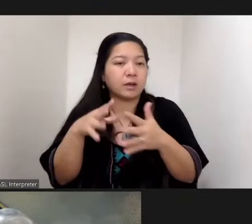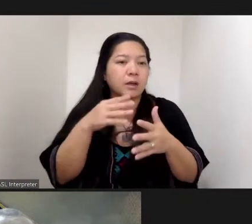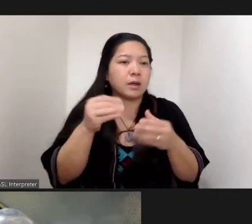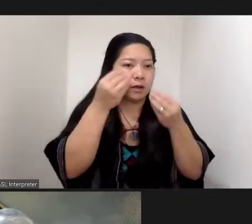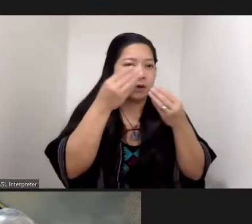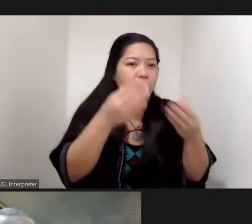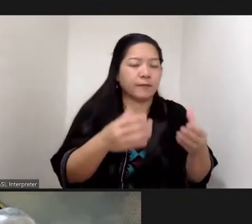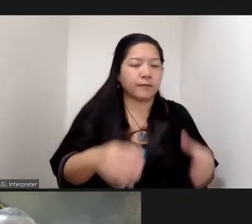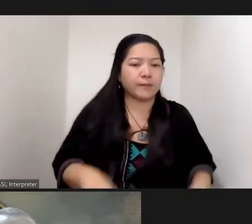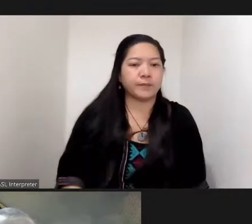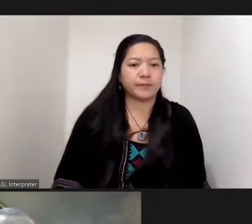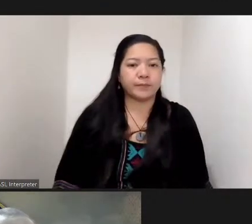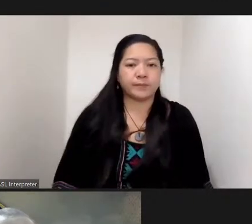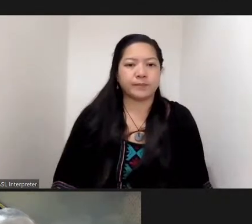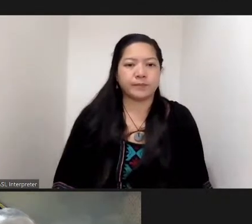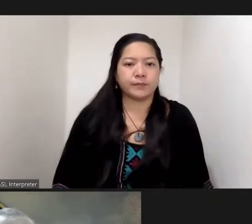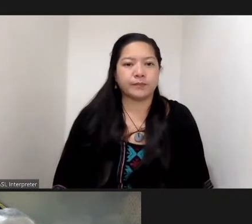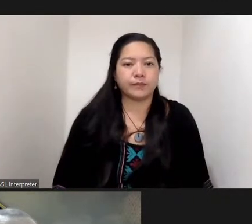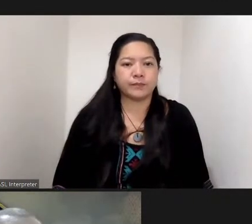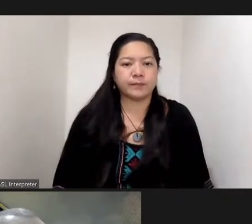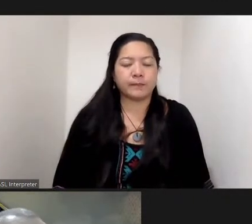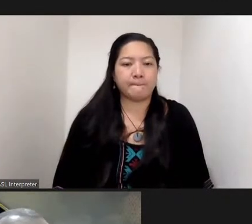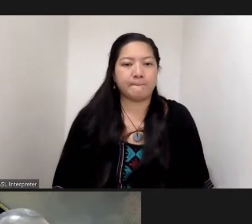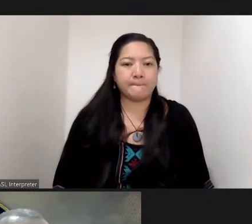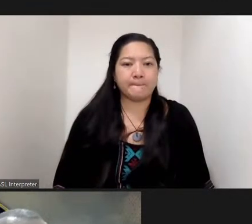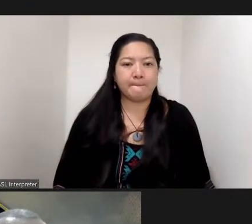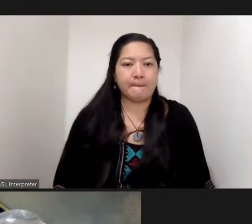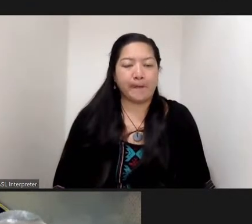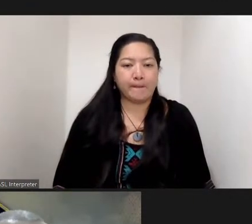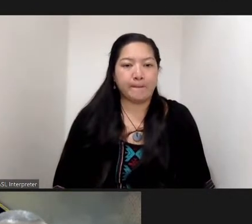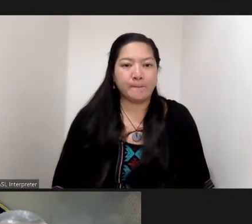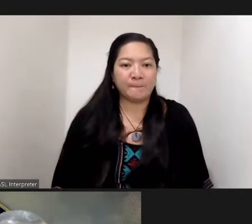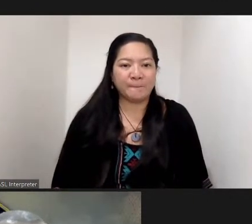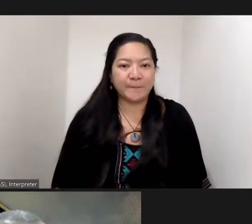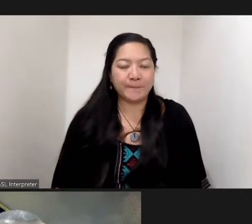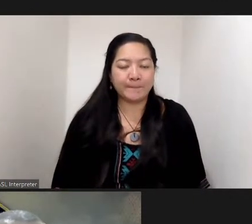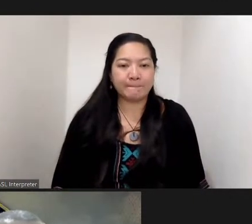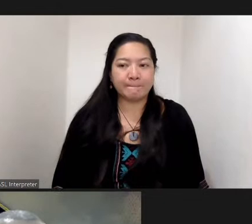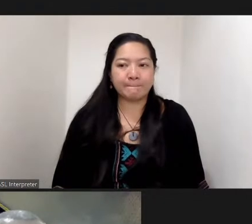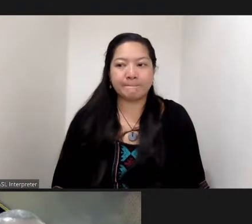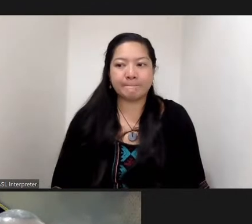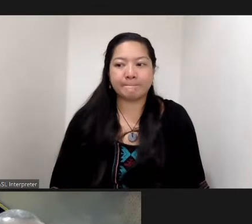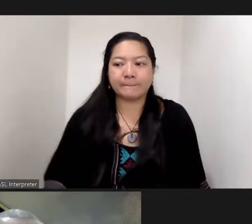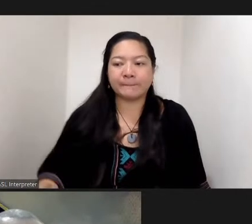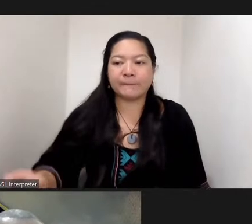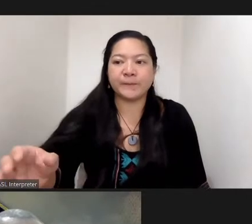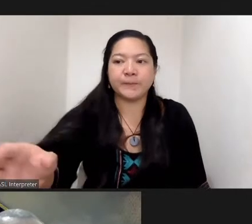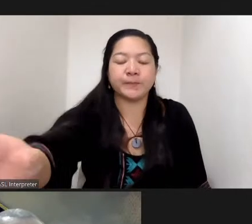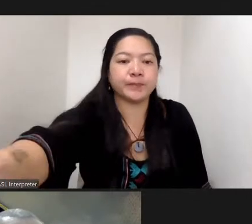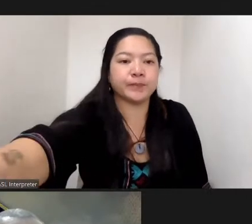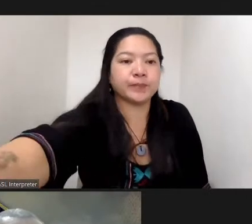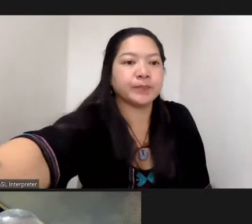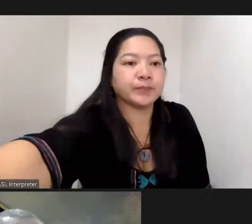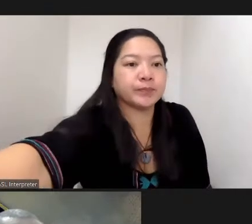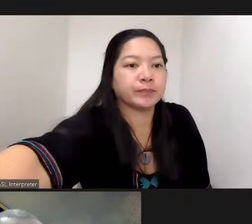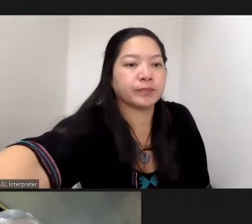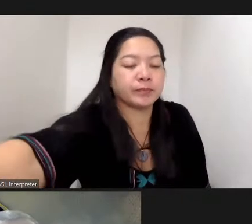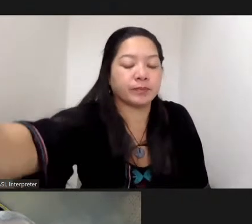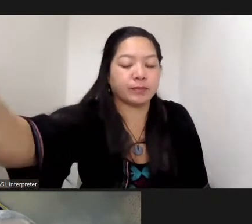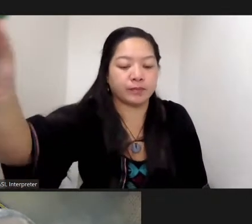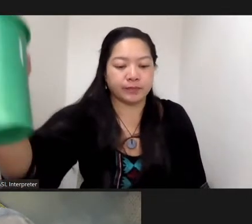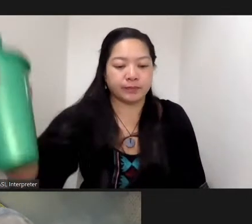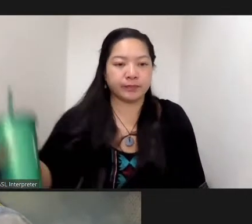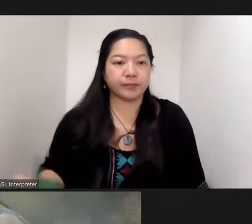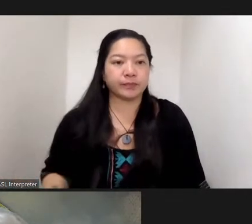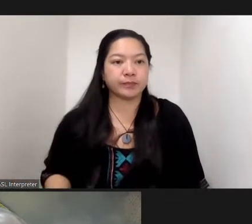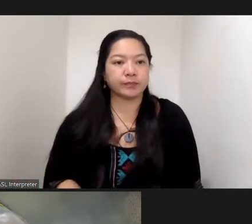like to also respond to Chima this can talk question. about that? Okay, Chima's on the Zoom. Chima, you can chime